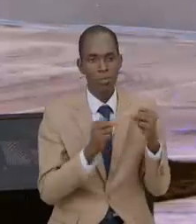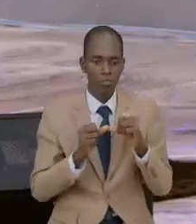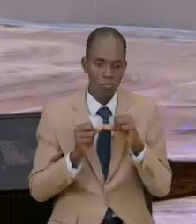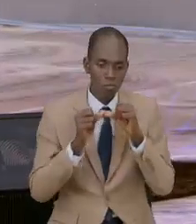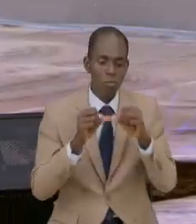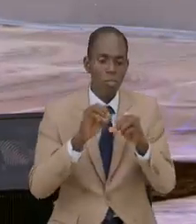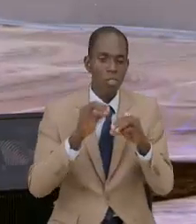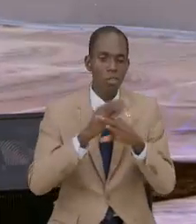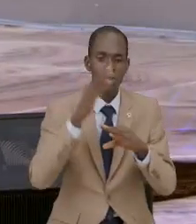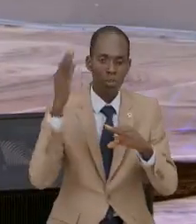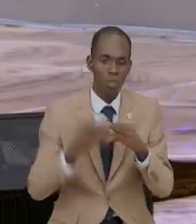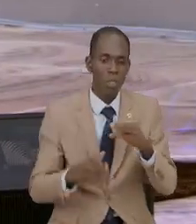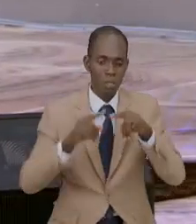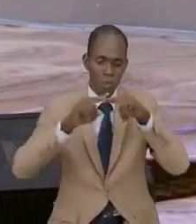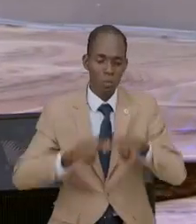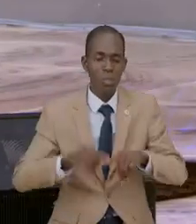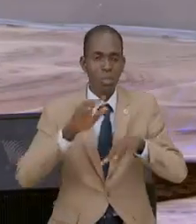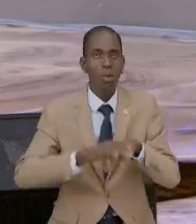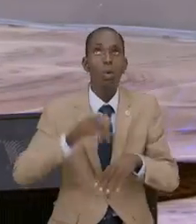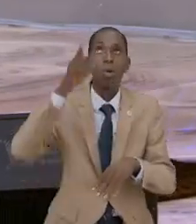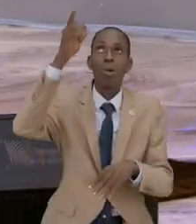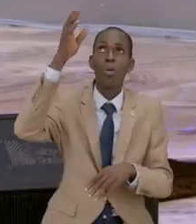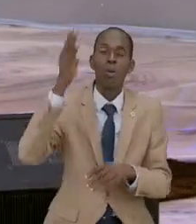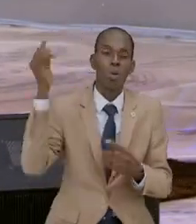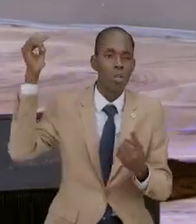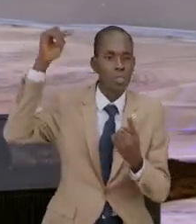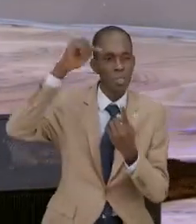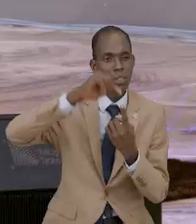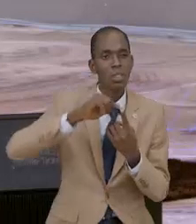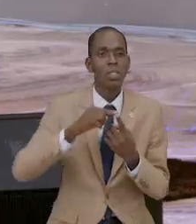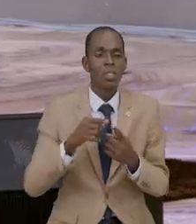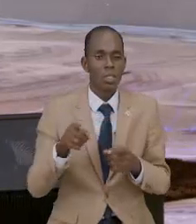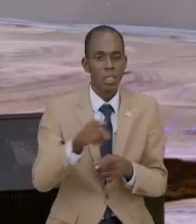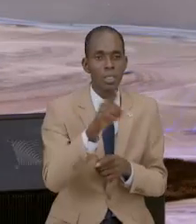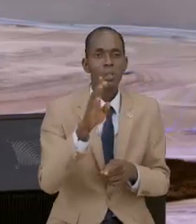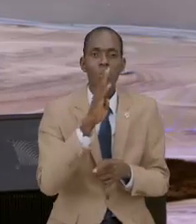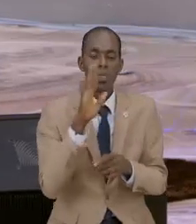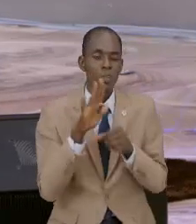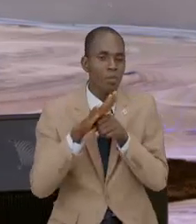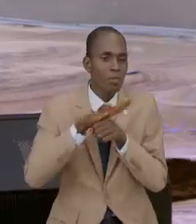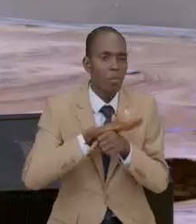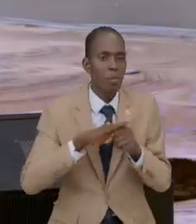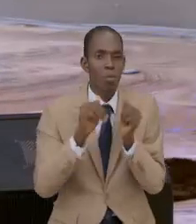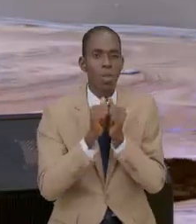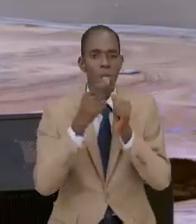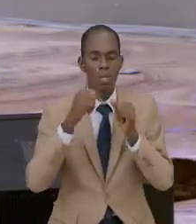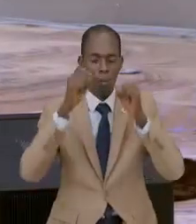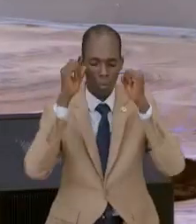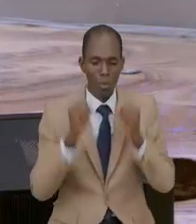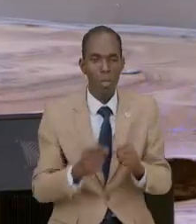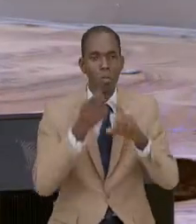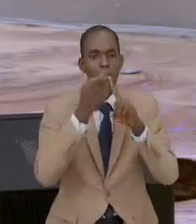total dependence on God until ye be endued with power